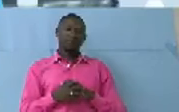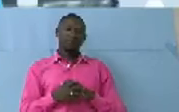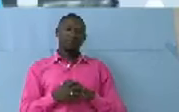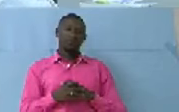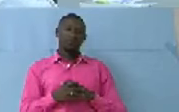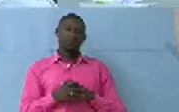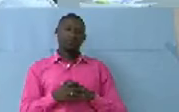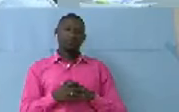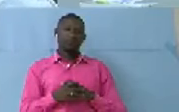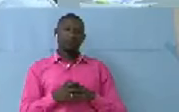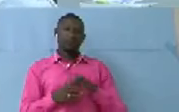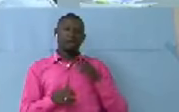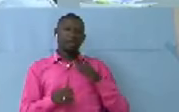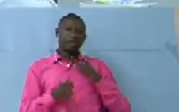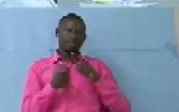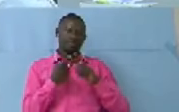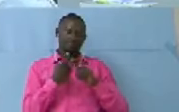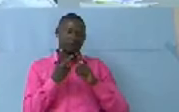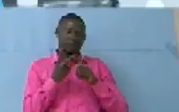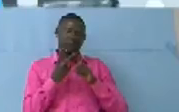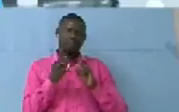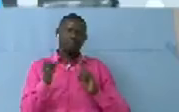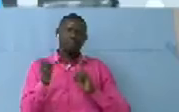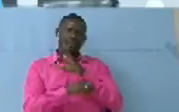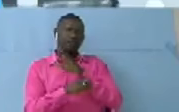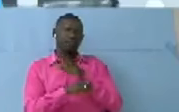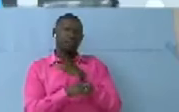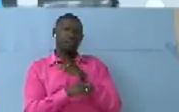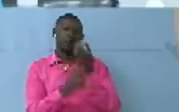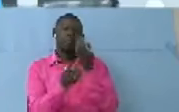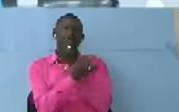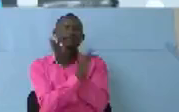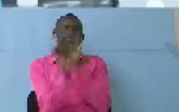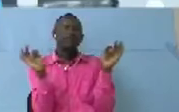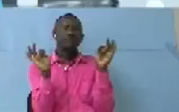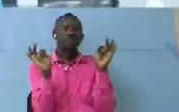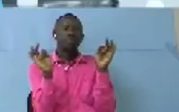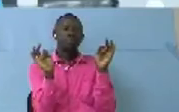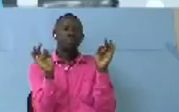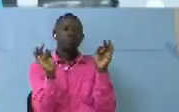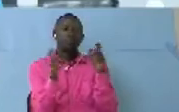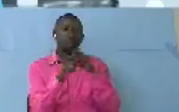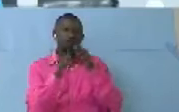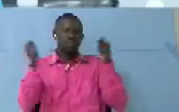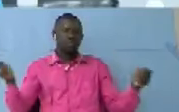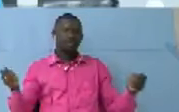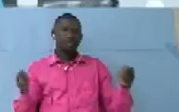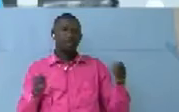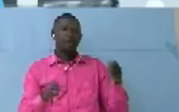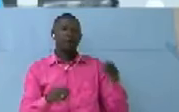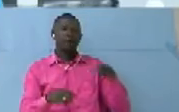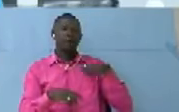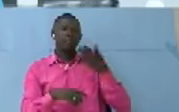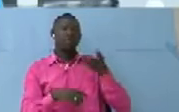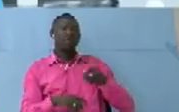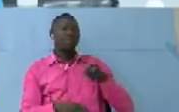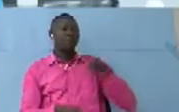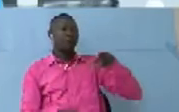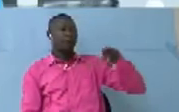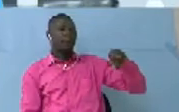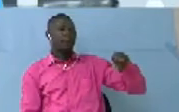please. So I do send Jana Pandering by Freedom. He sent one to Pandering by Freedom. I do send